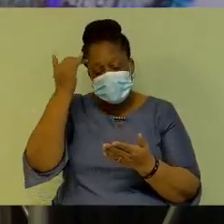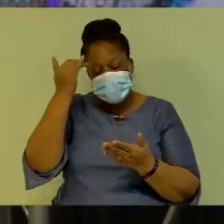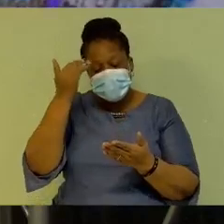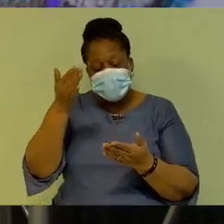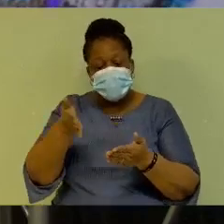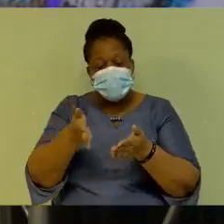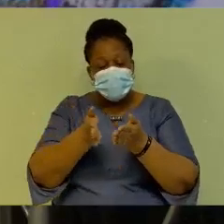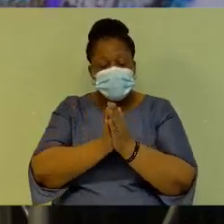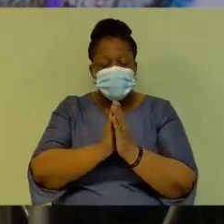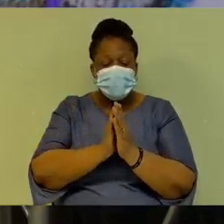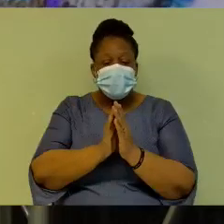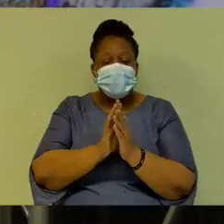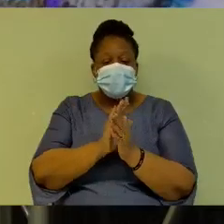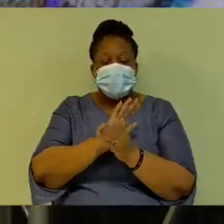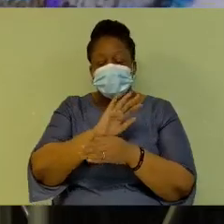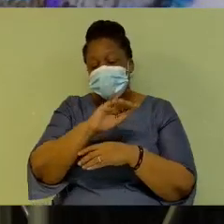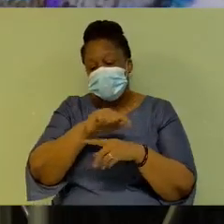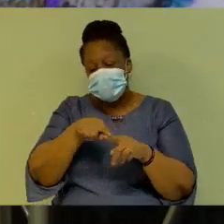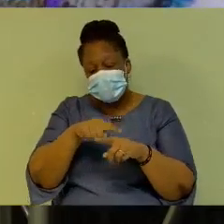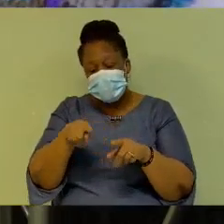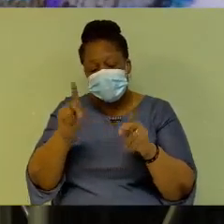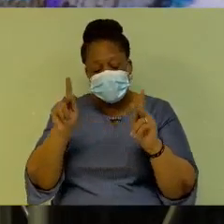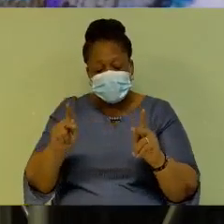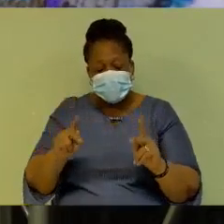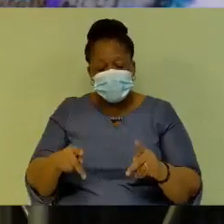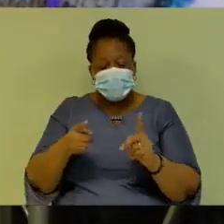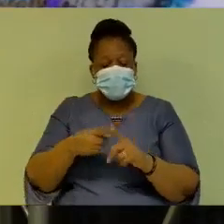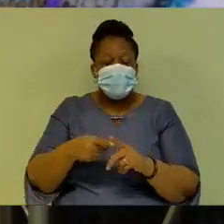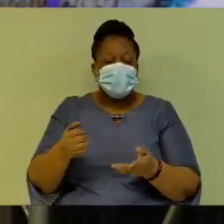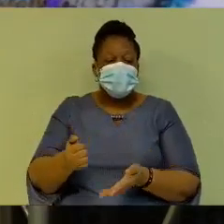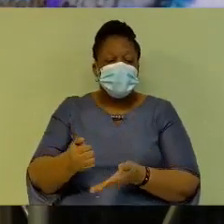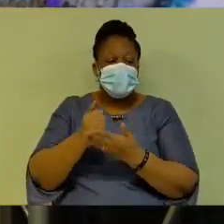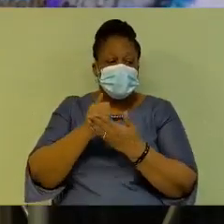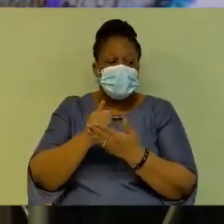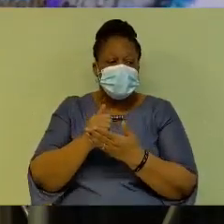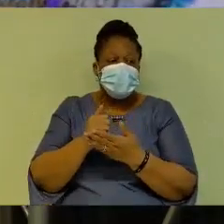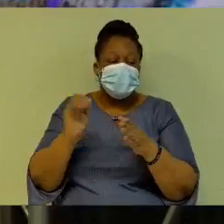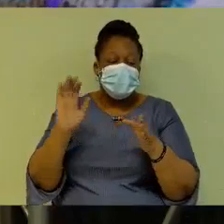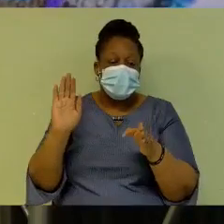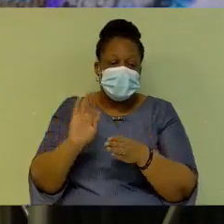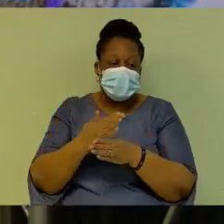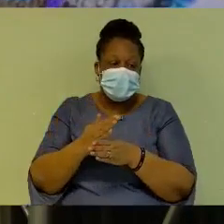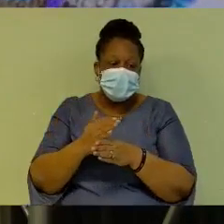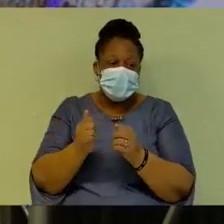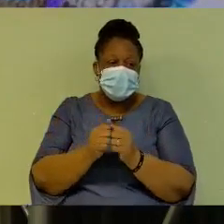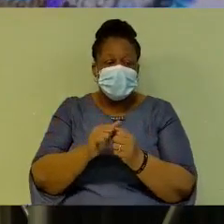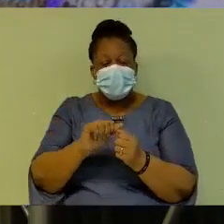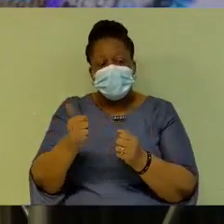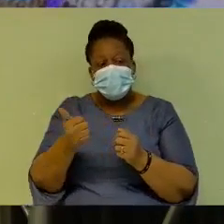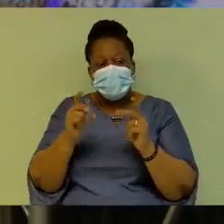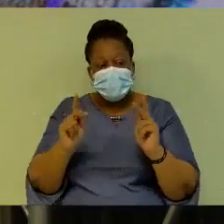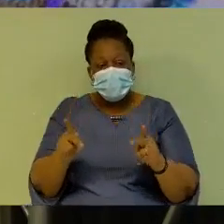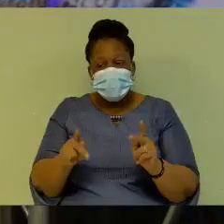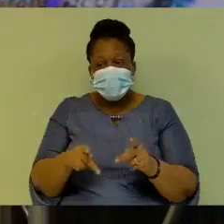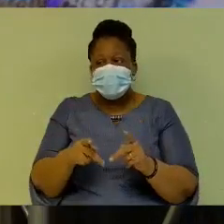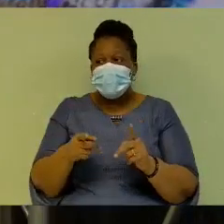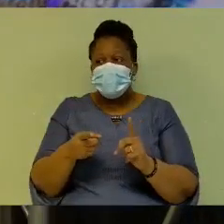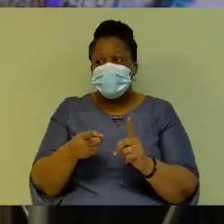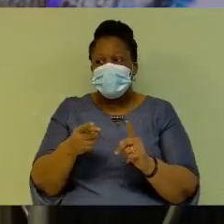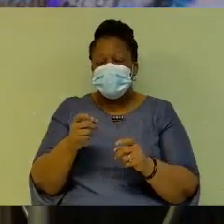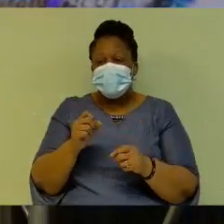we utilize a multi-agency and holistic approach by forming partnerships and collaboration with the public and